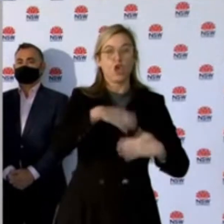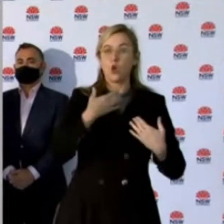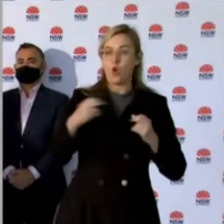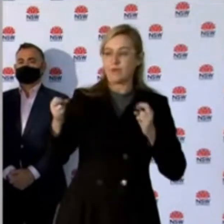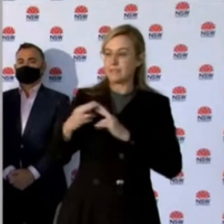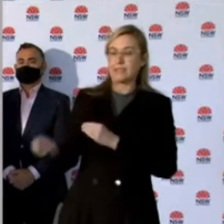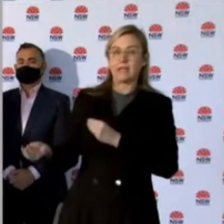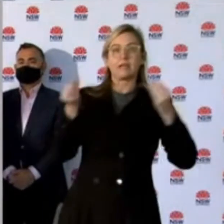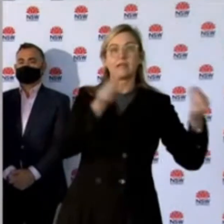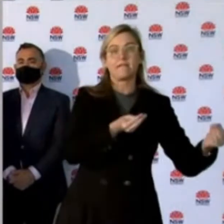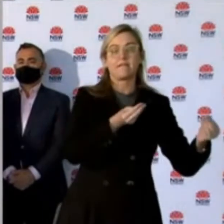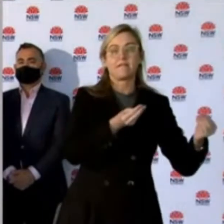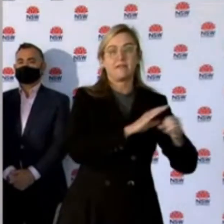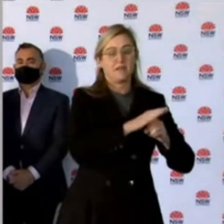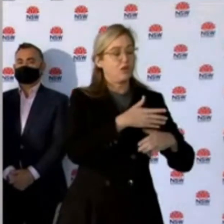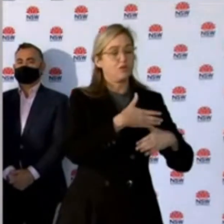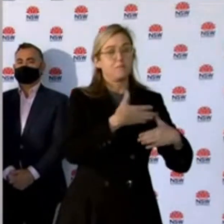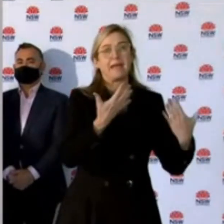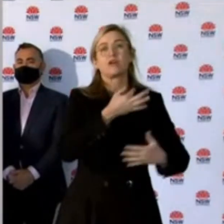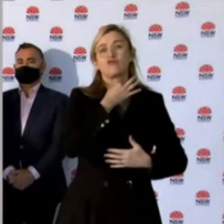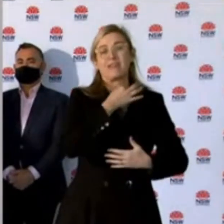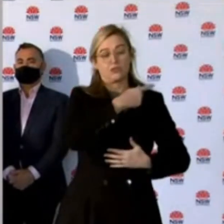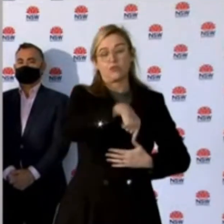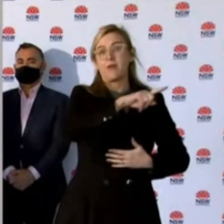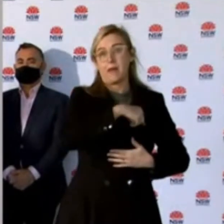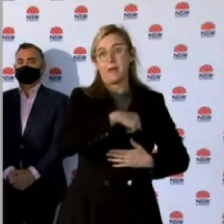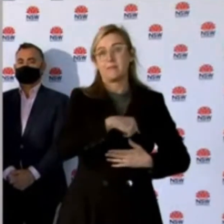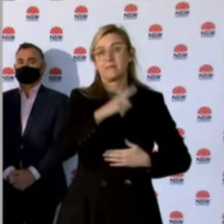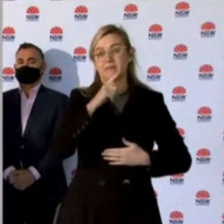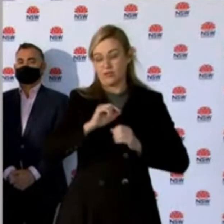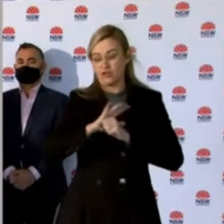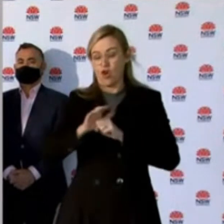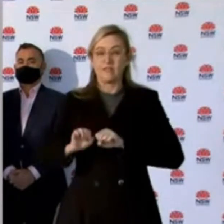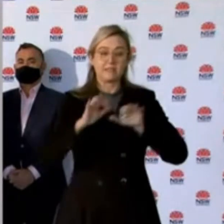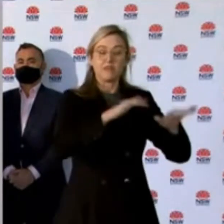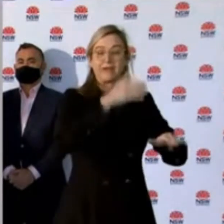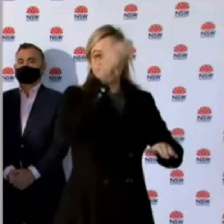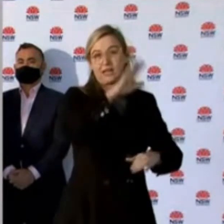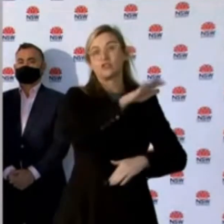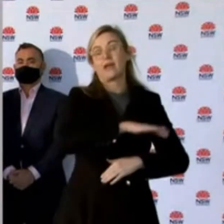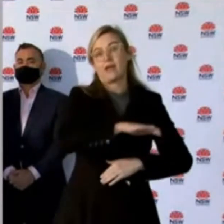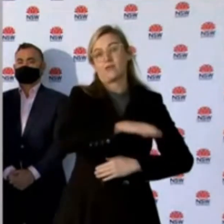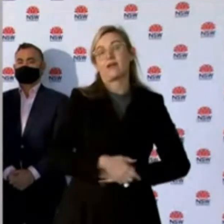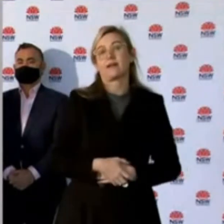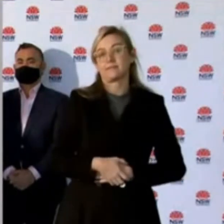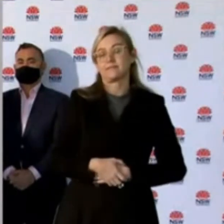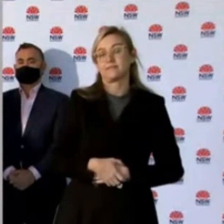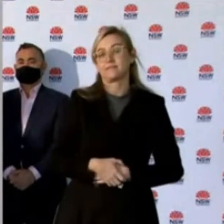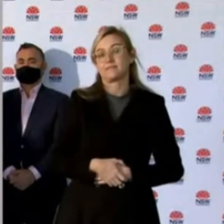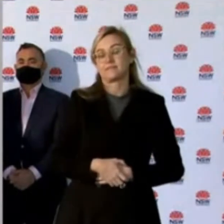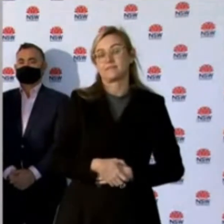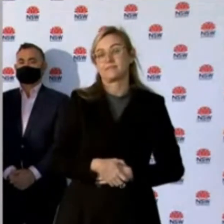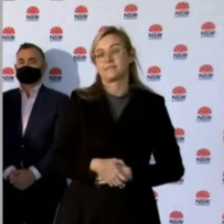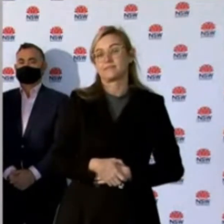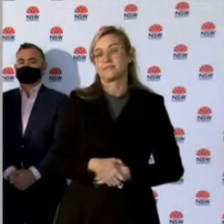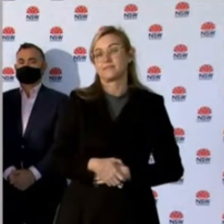it puts them at great risk. I'm sure that as it moves through the system that people truly hope that this